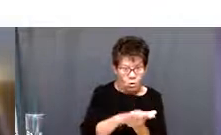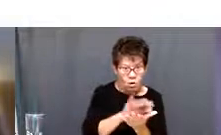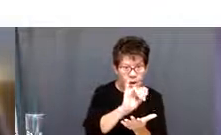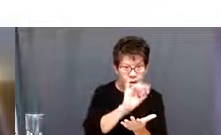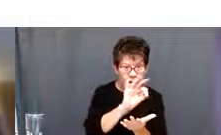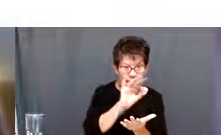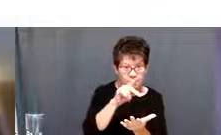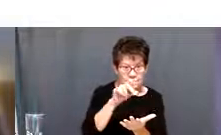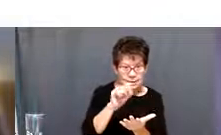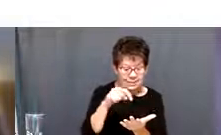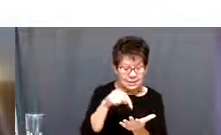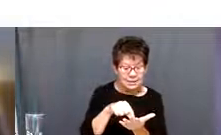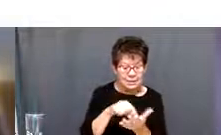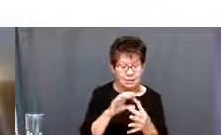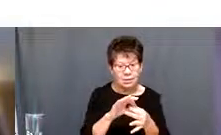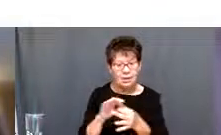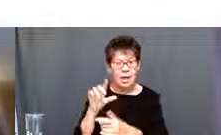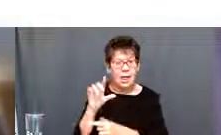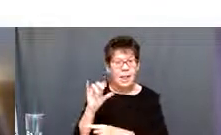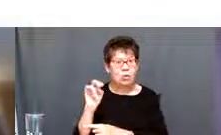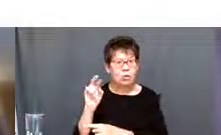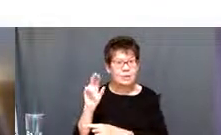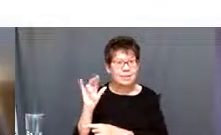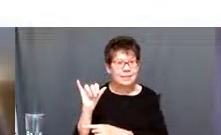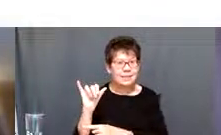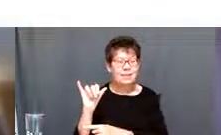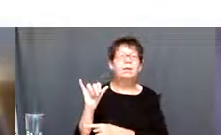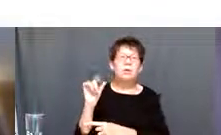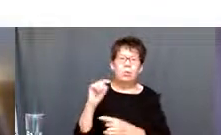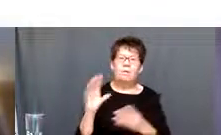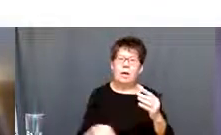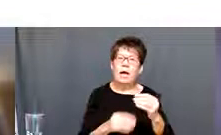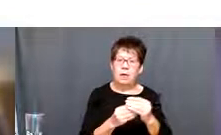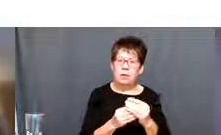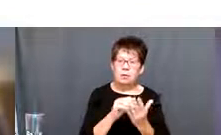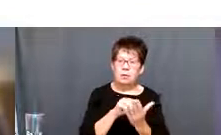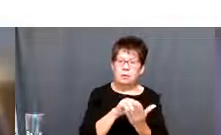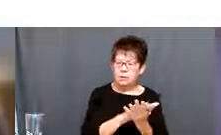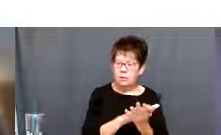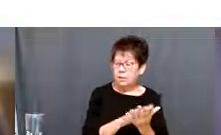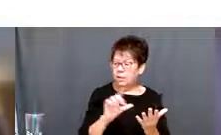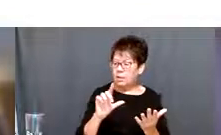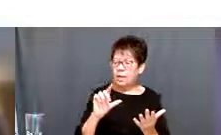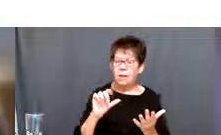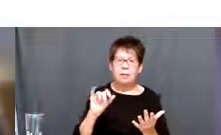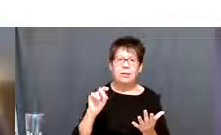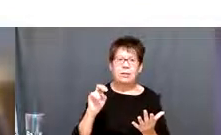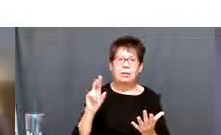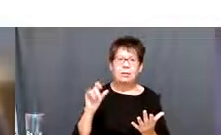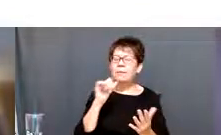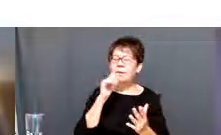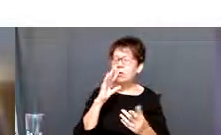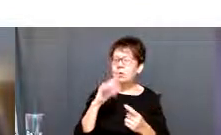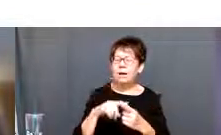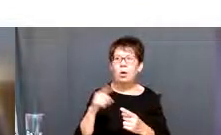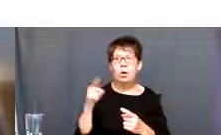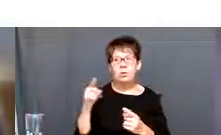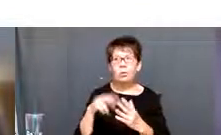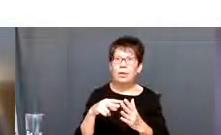addresses literacy and numeracy, this will be added. And when we're talking about literacy and numeracy, we're not talking about does your child read. We're talking